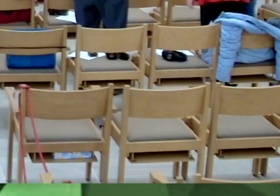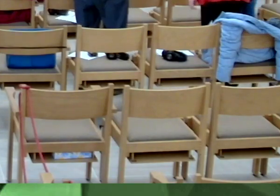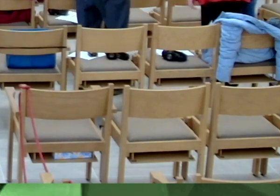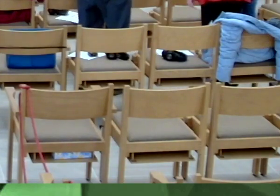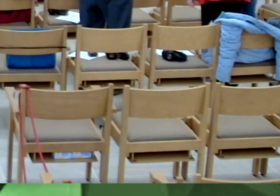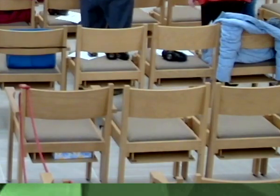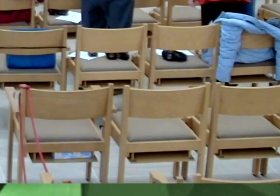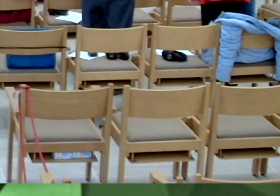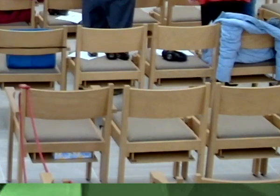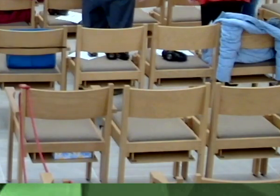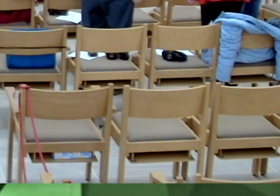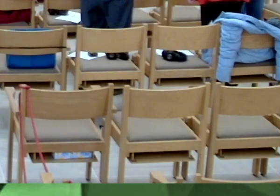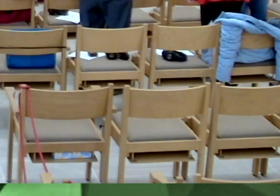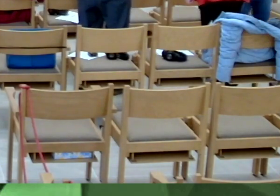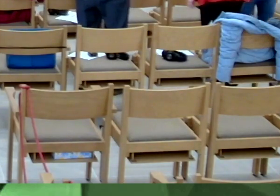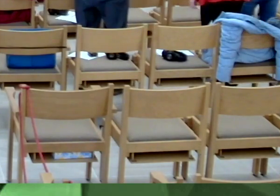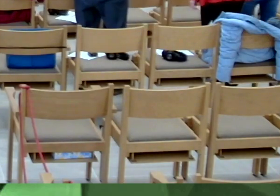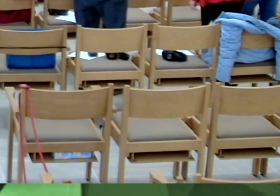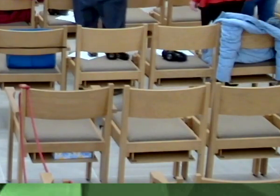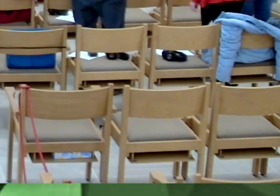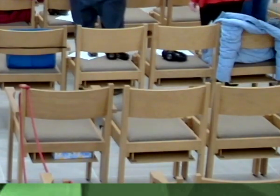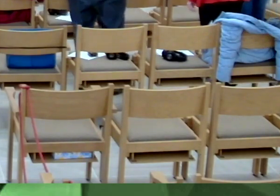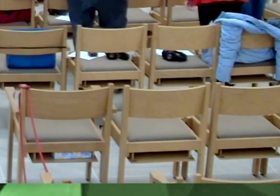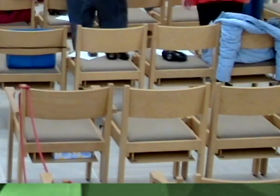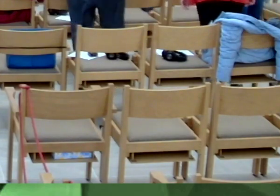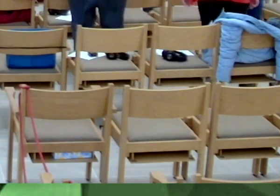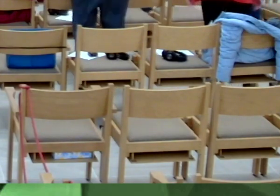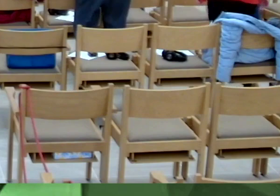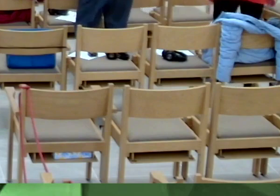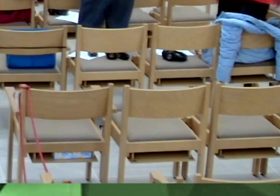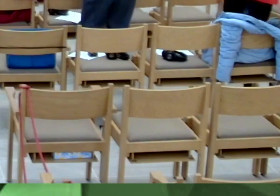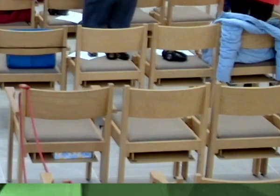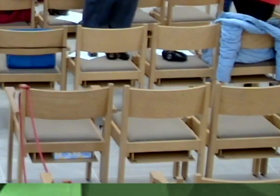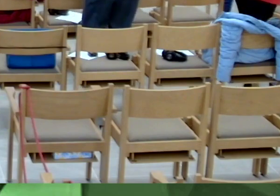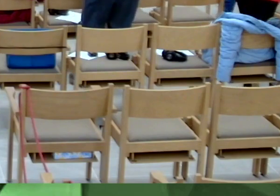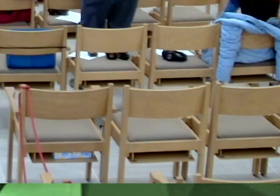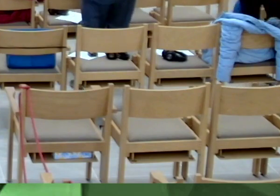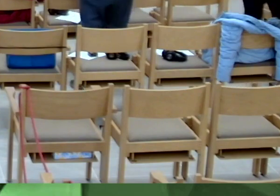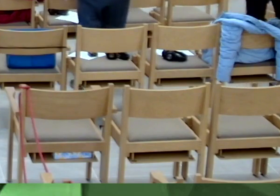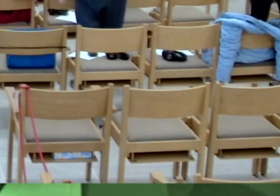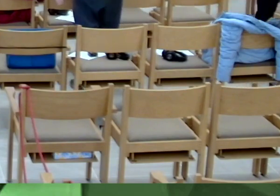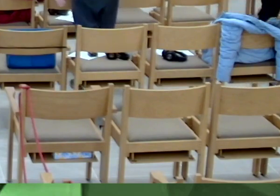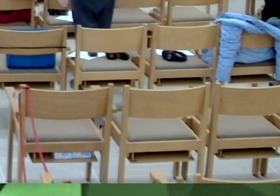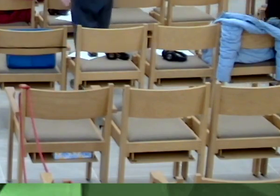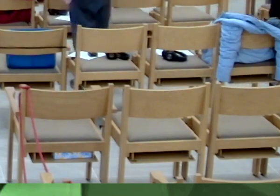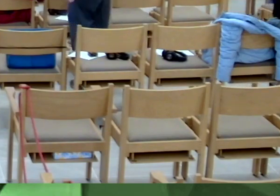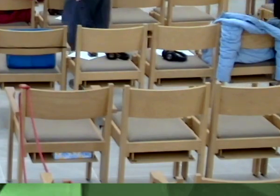Thank you.